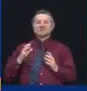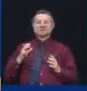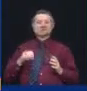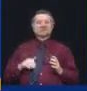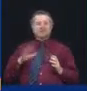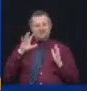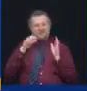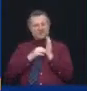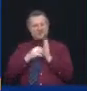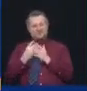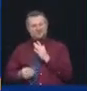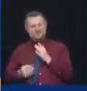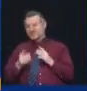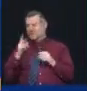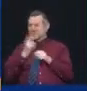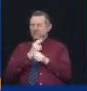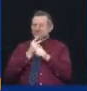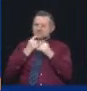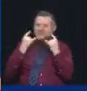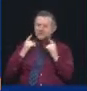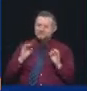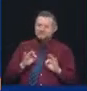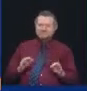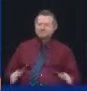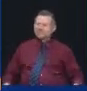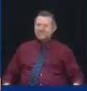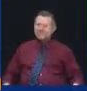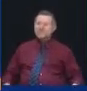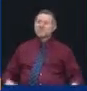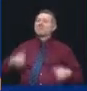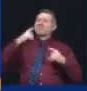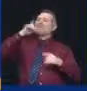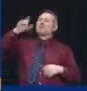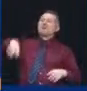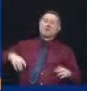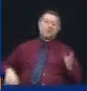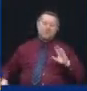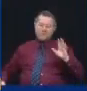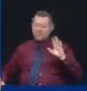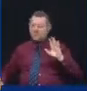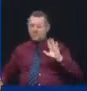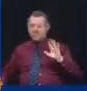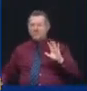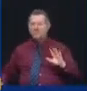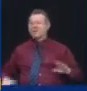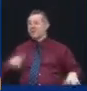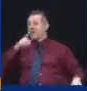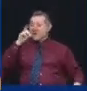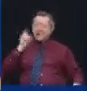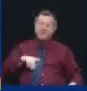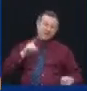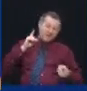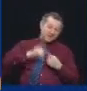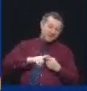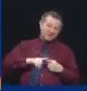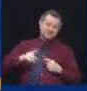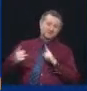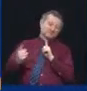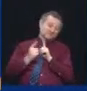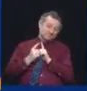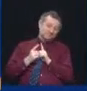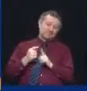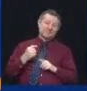don't really need it. You know, you don't need it until you do need it. Okay, Mr. Steele is going to conduct a